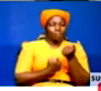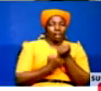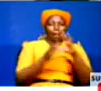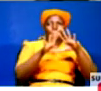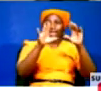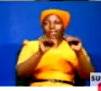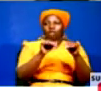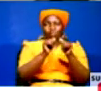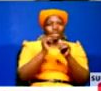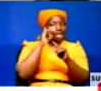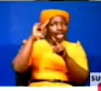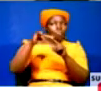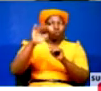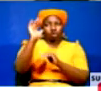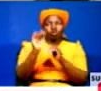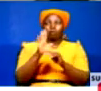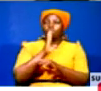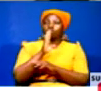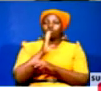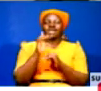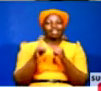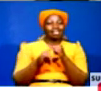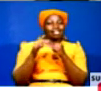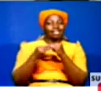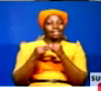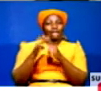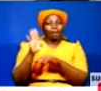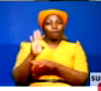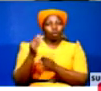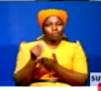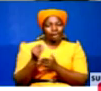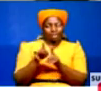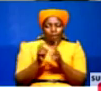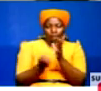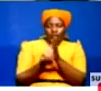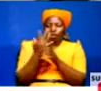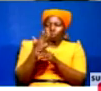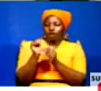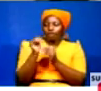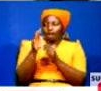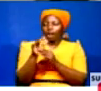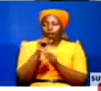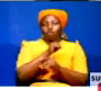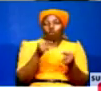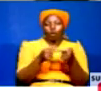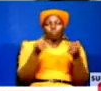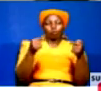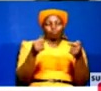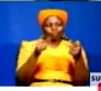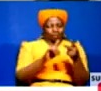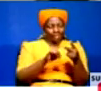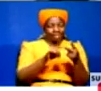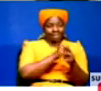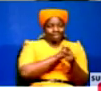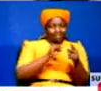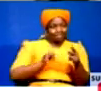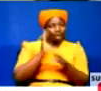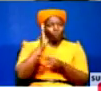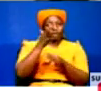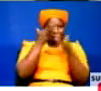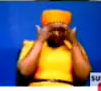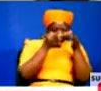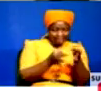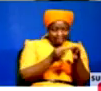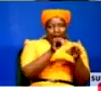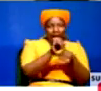68 billion shillings and the formation of the office of the leader of opposition. The Senate will also be determining the formula, that